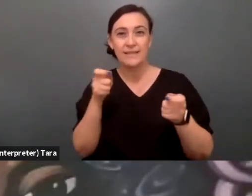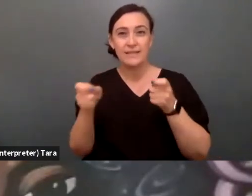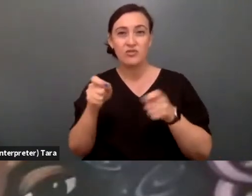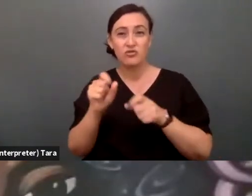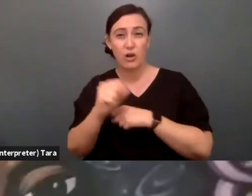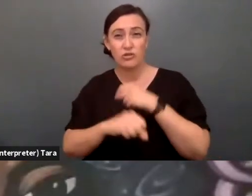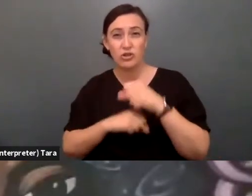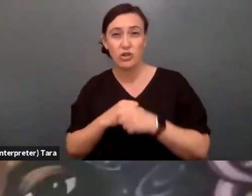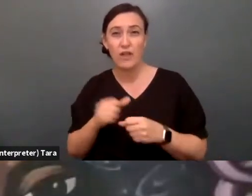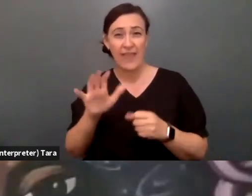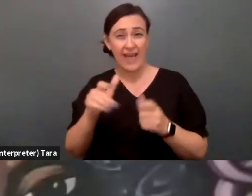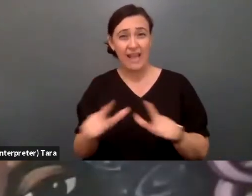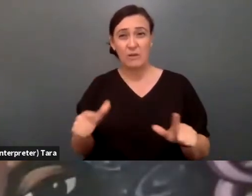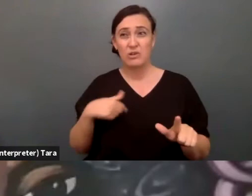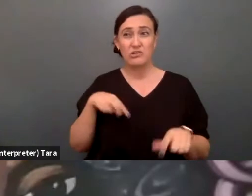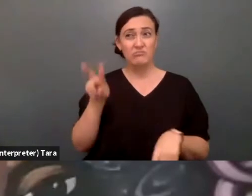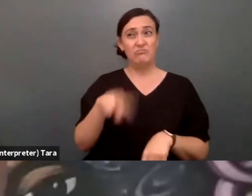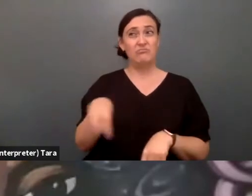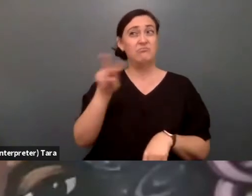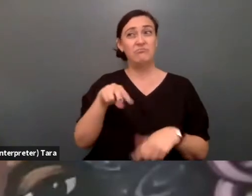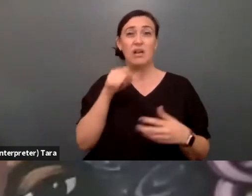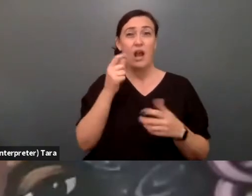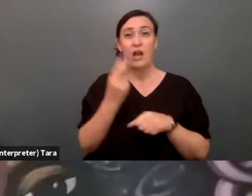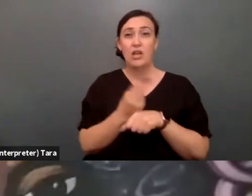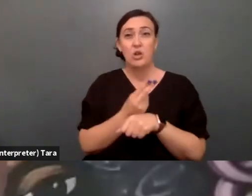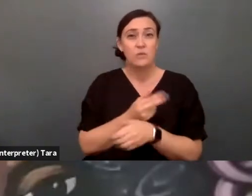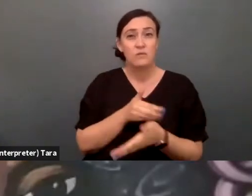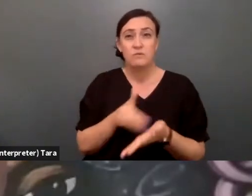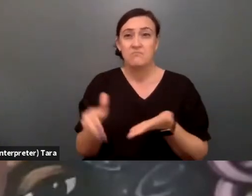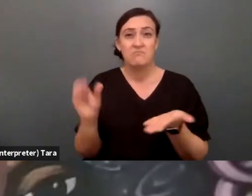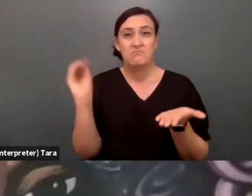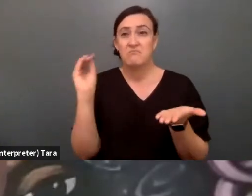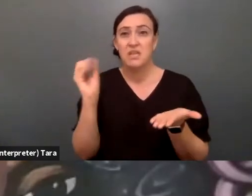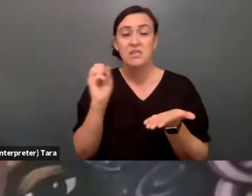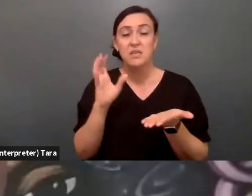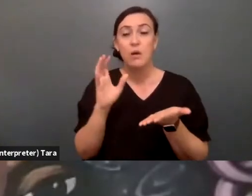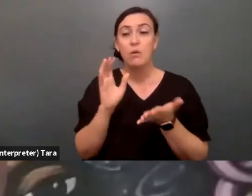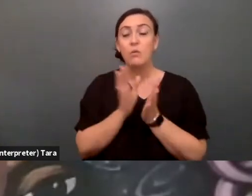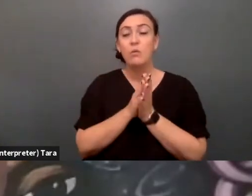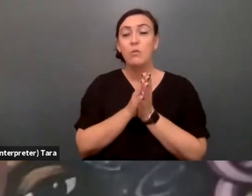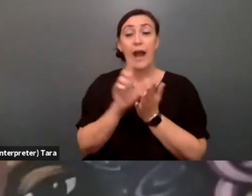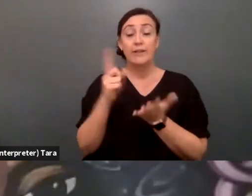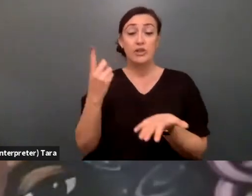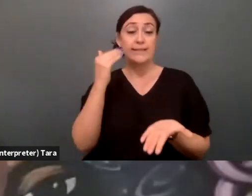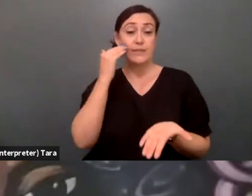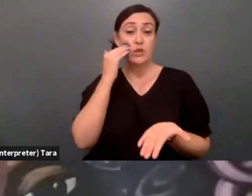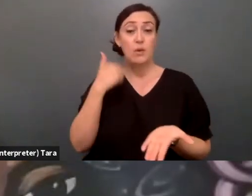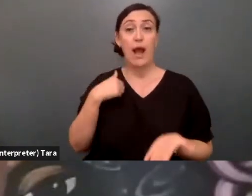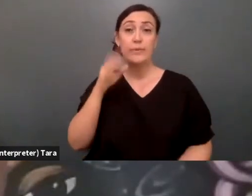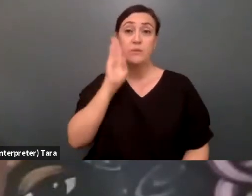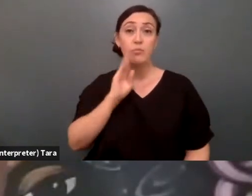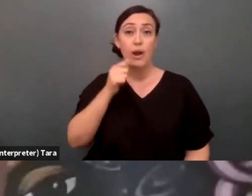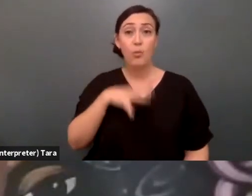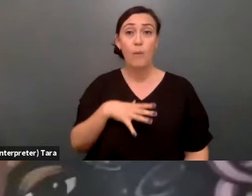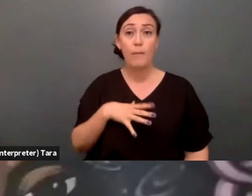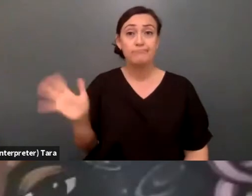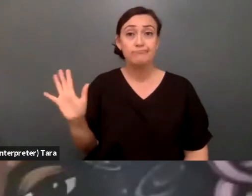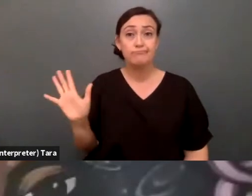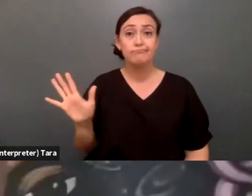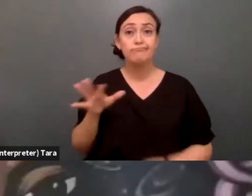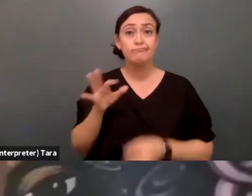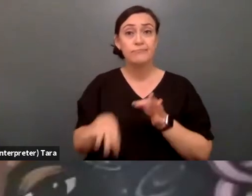That language was not used at all. I just knew that I was a brown woman in